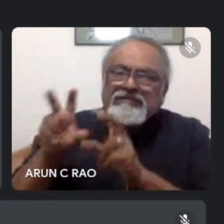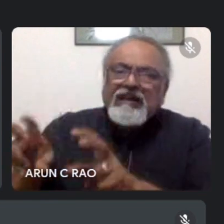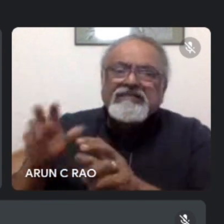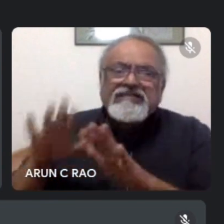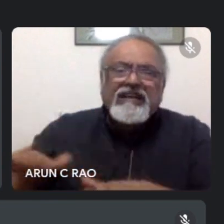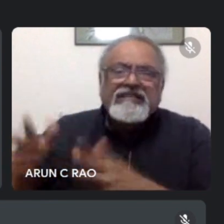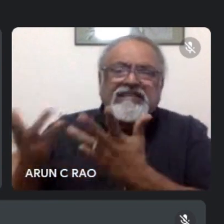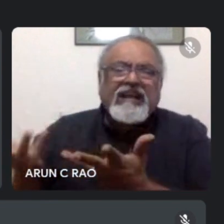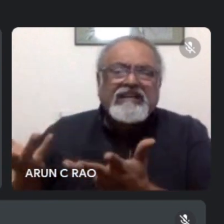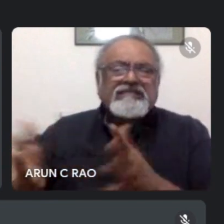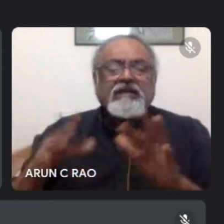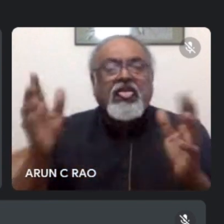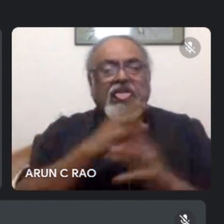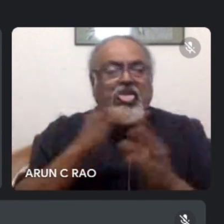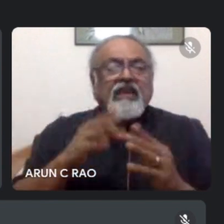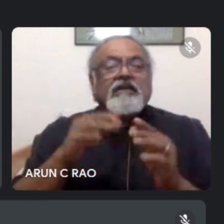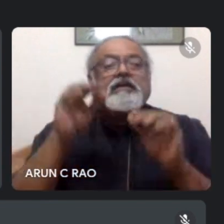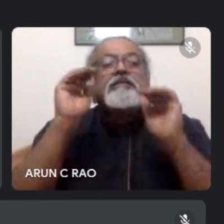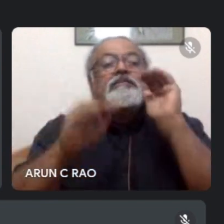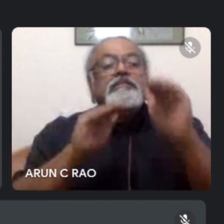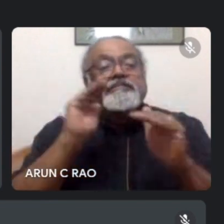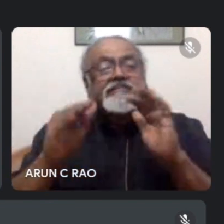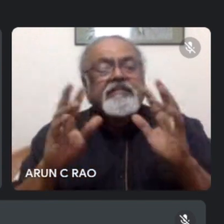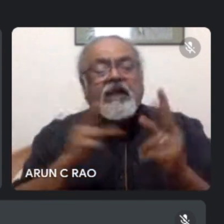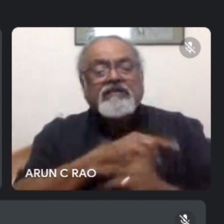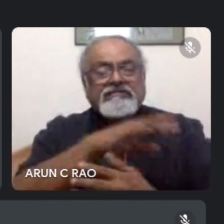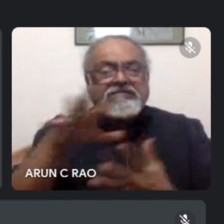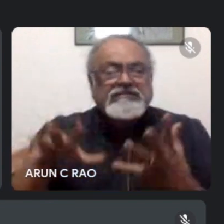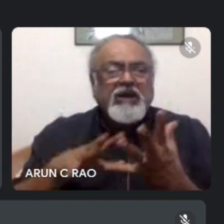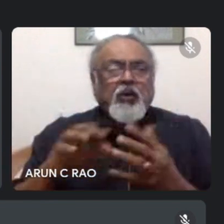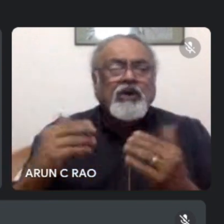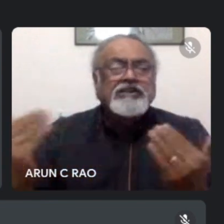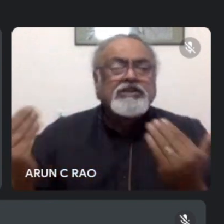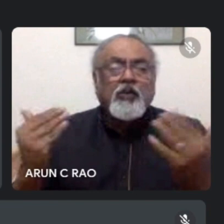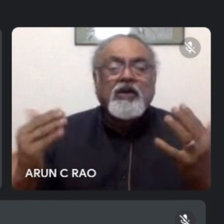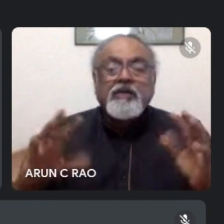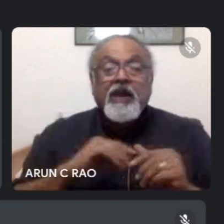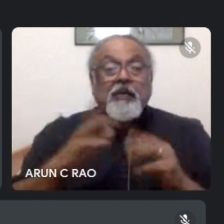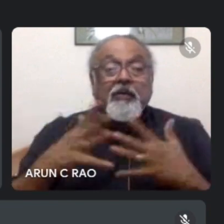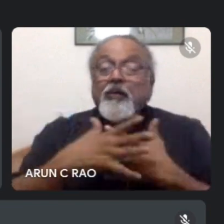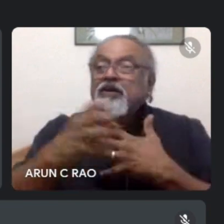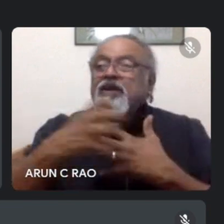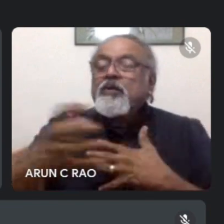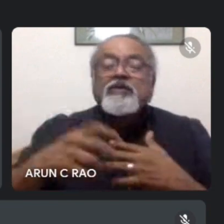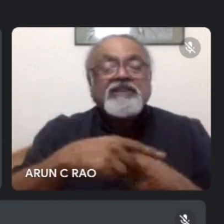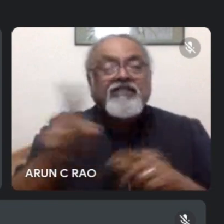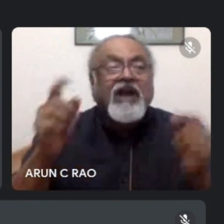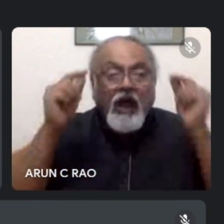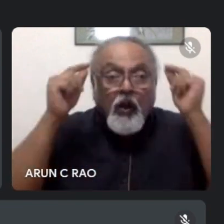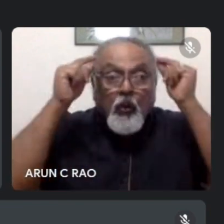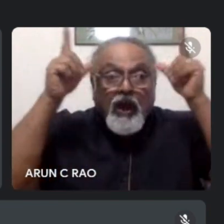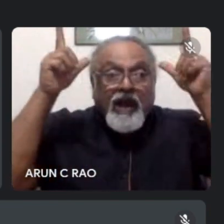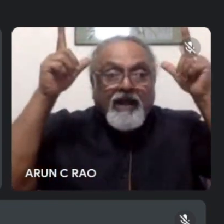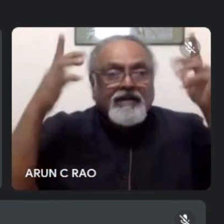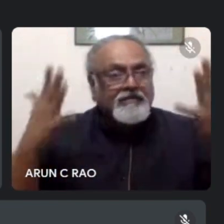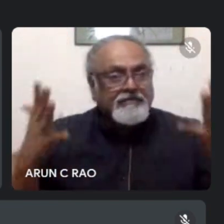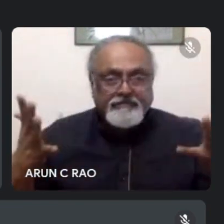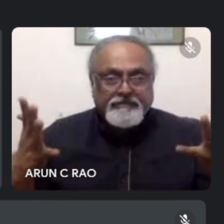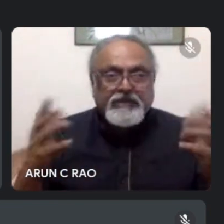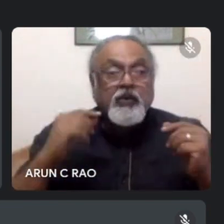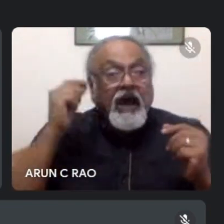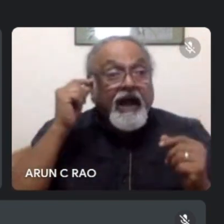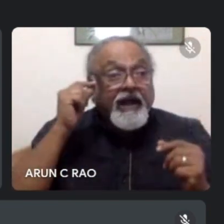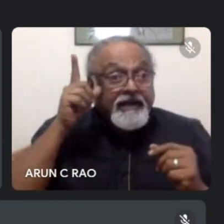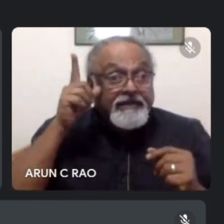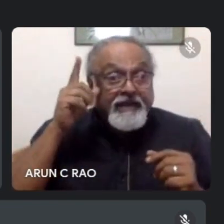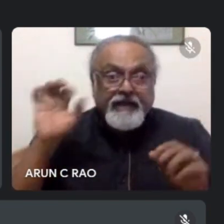it becomes very difficult until unless the society is not aware of this thing. And if the society